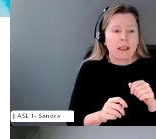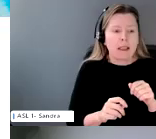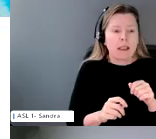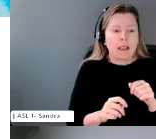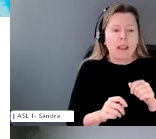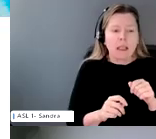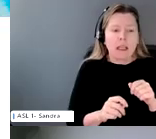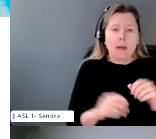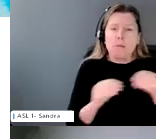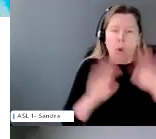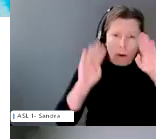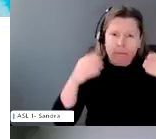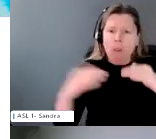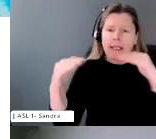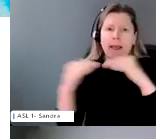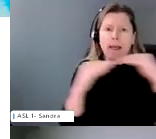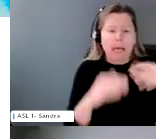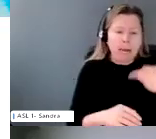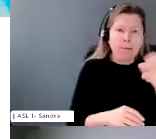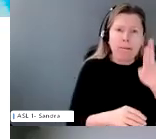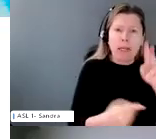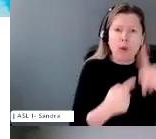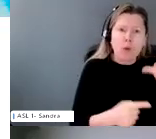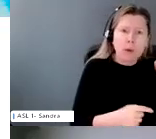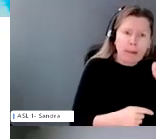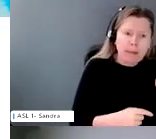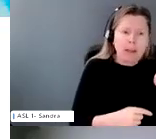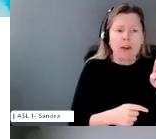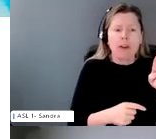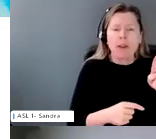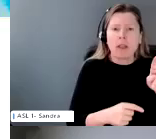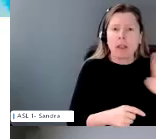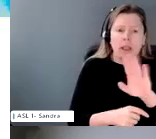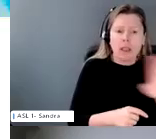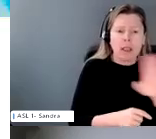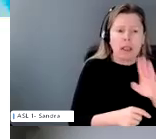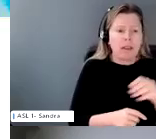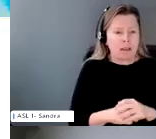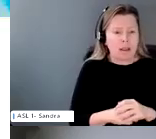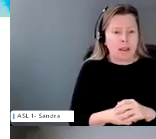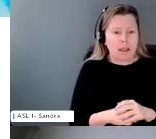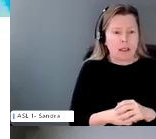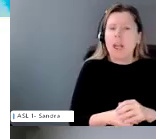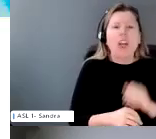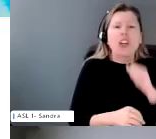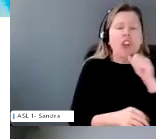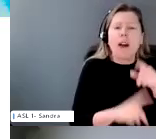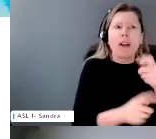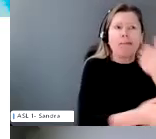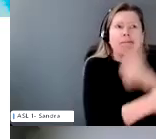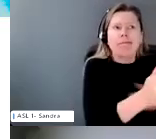peer-to-peer bullying interactions and not perpetuated by a person who's in a position of